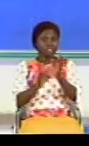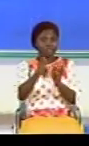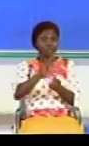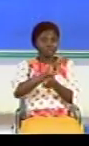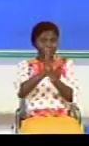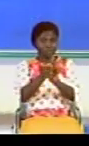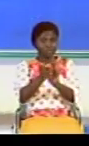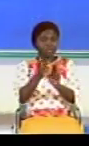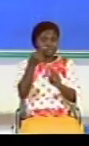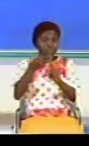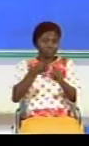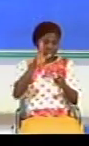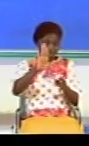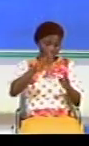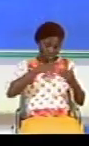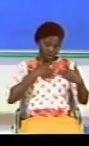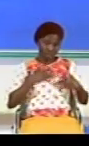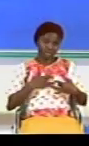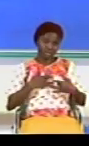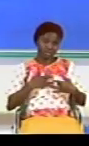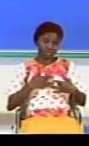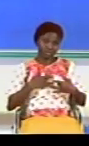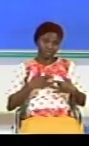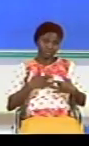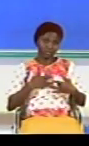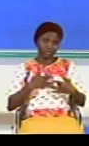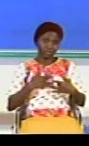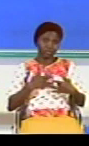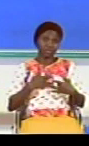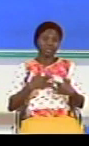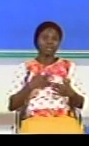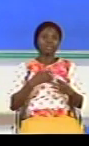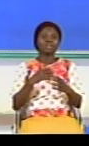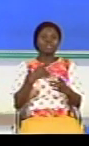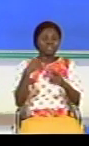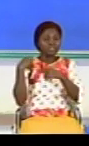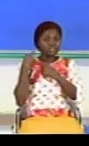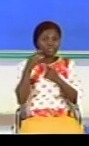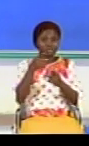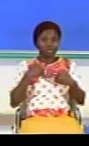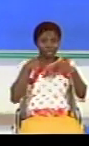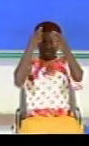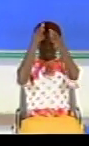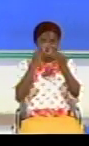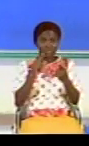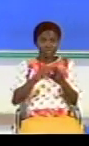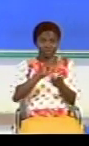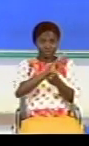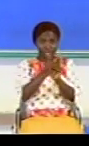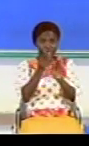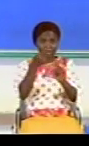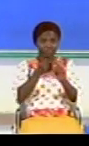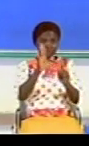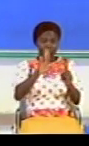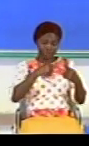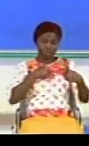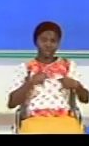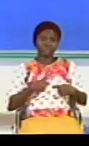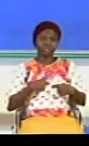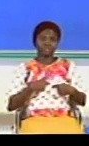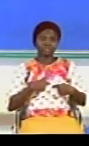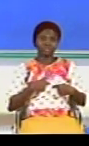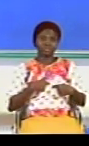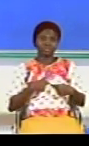heart, since you are going to repent from the heart, today, tomorrow, this